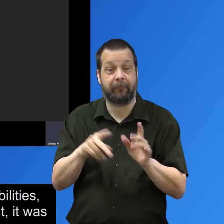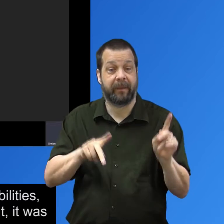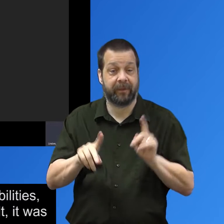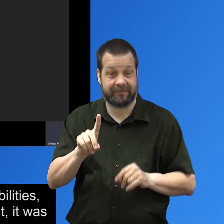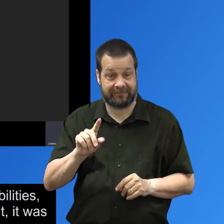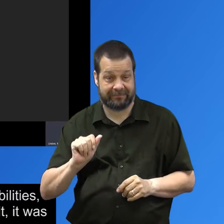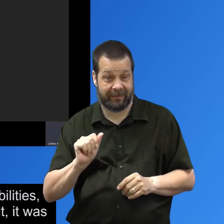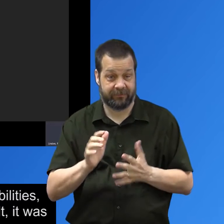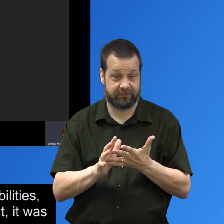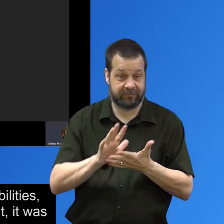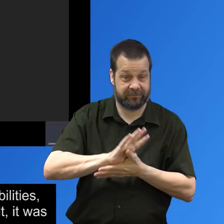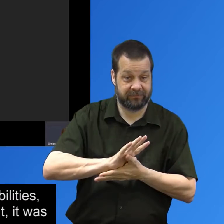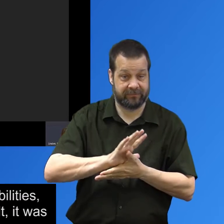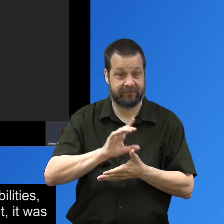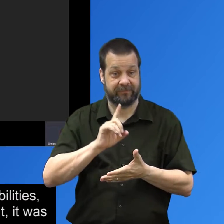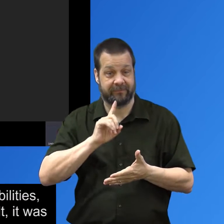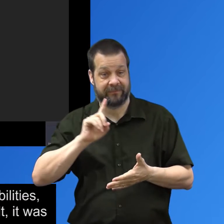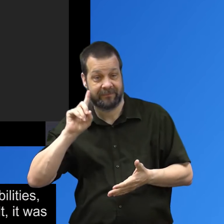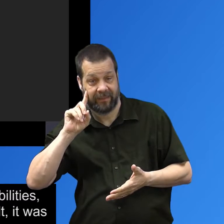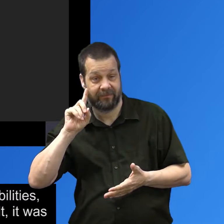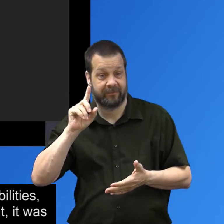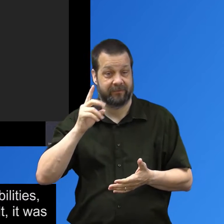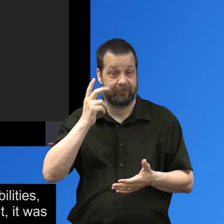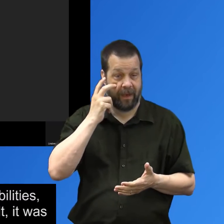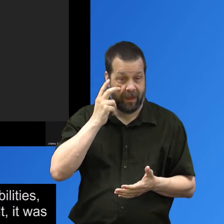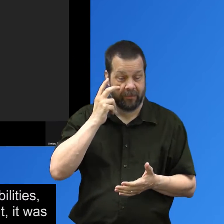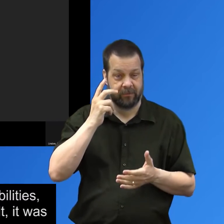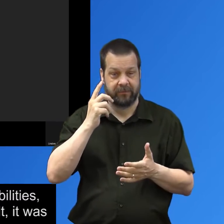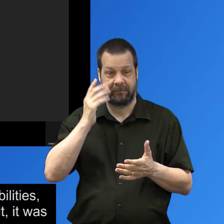disabilities, even in controlled laboratory environments.